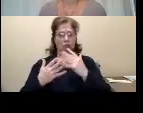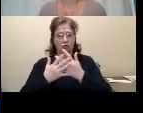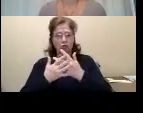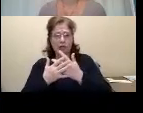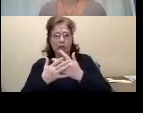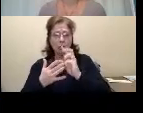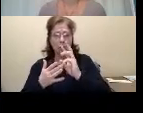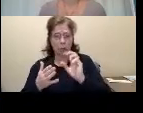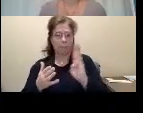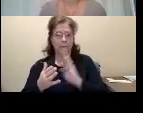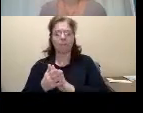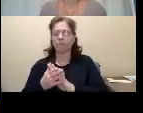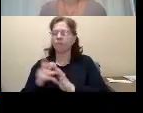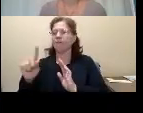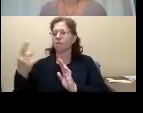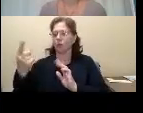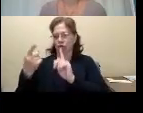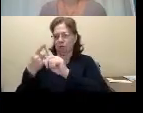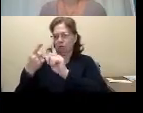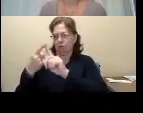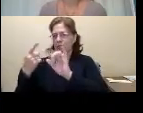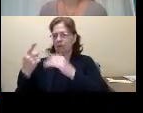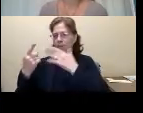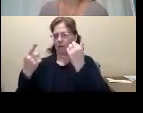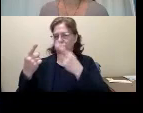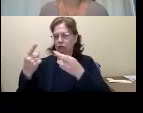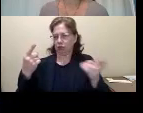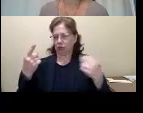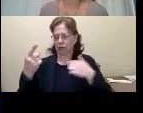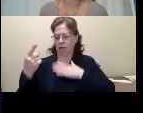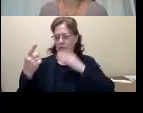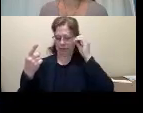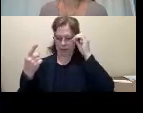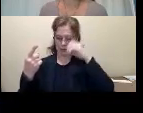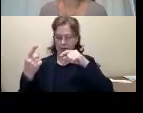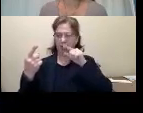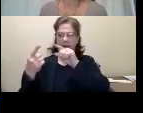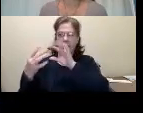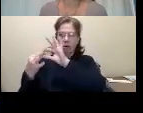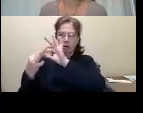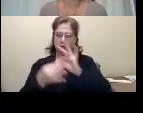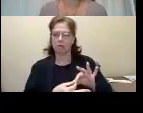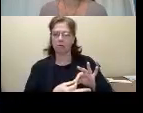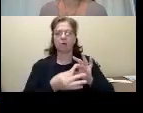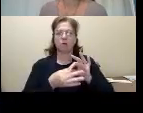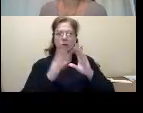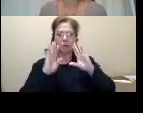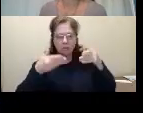that's probably the first resource I would use, because we kind of collate that for our local audience.